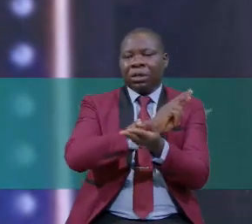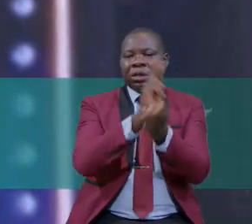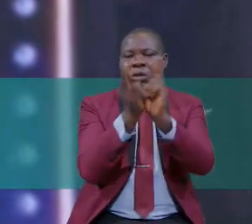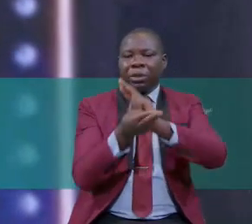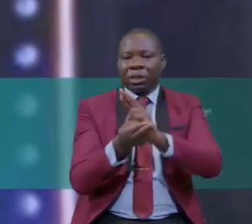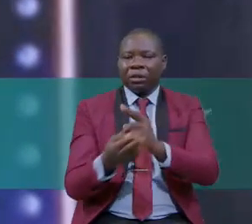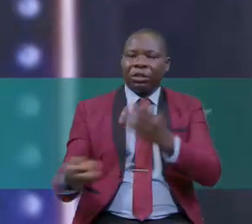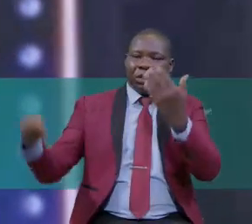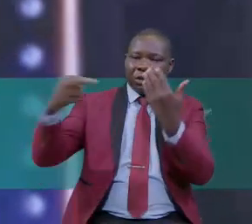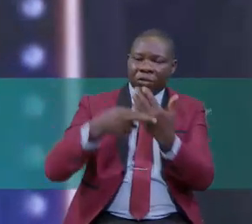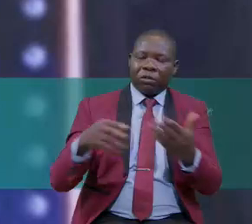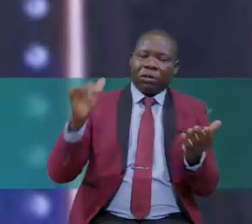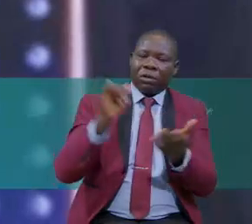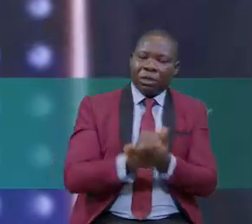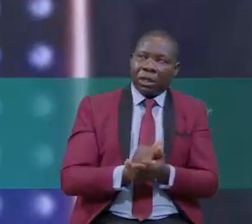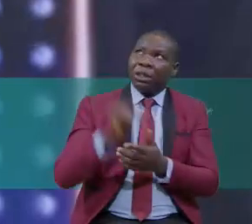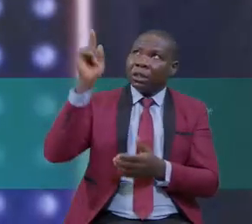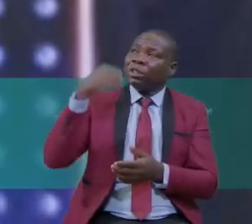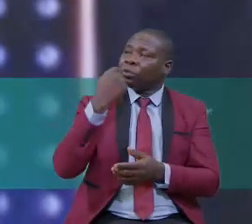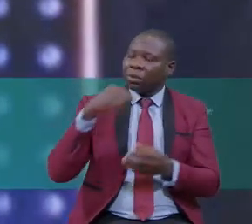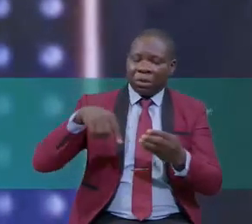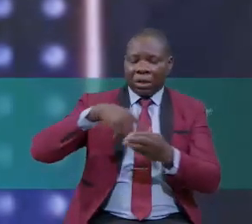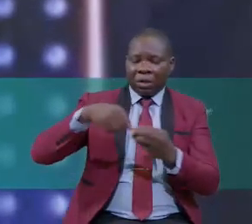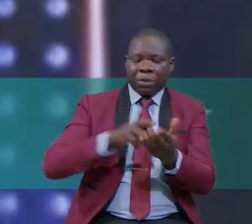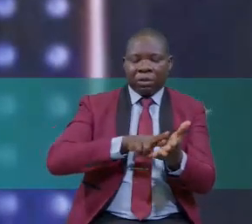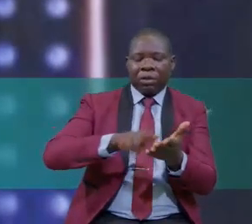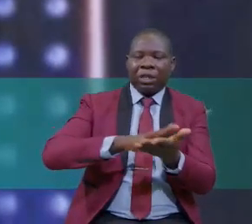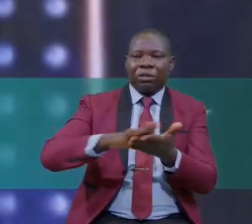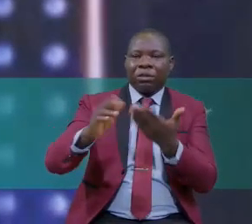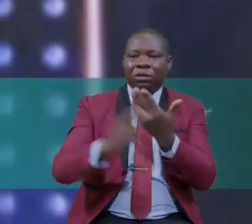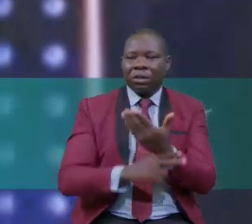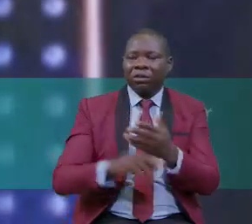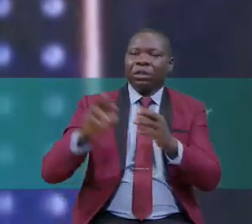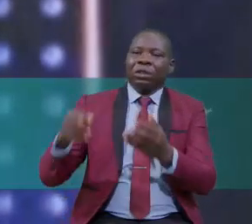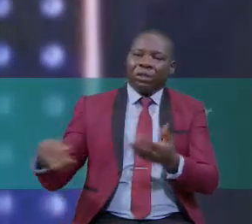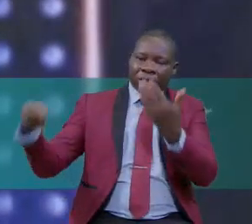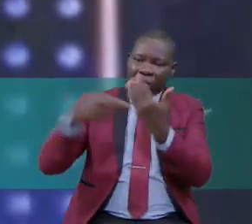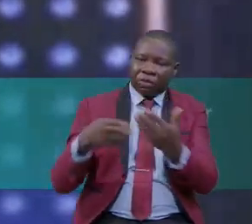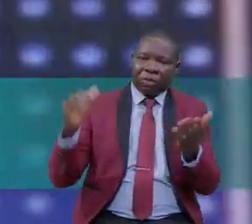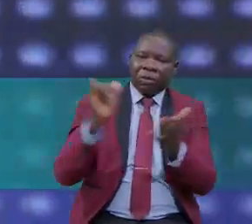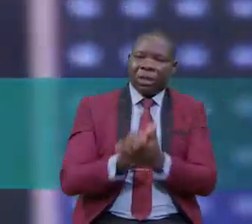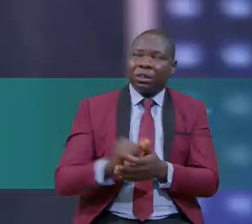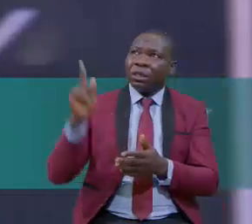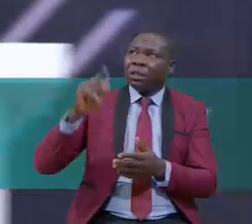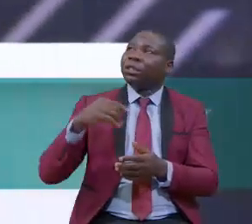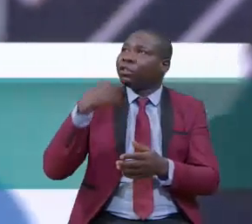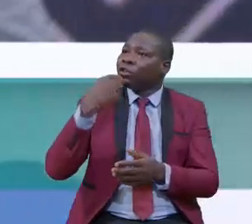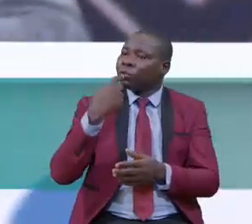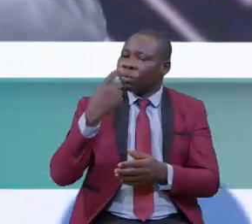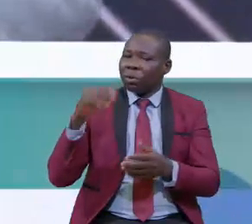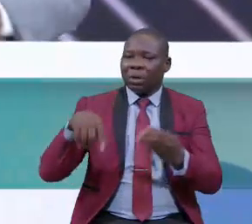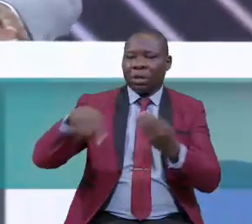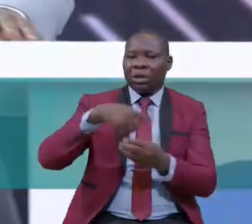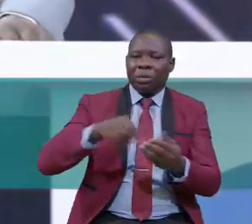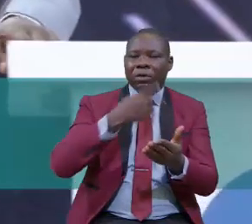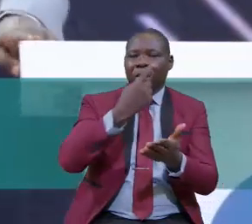righteousness. Restore that. He spoke about restitution. restore that. He spoke about one